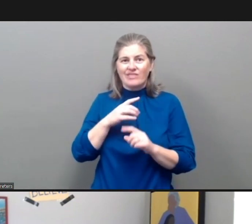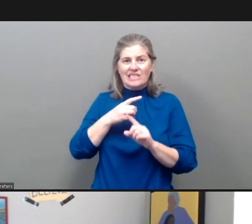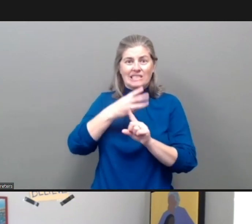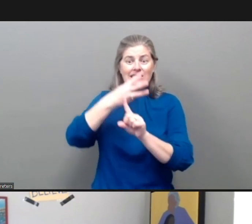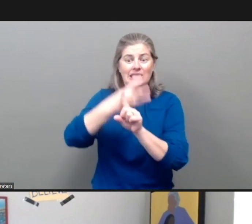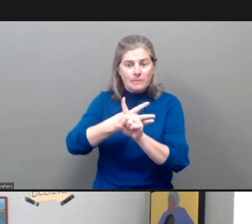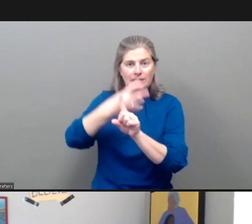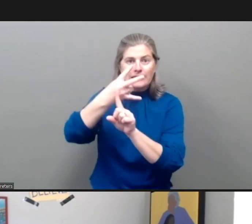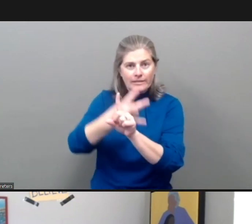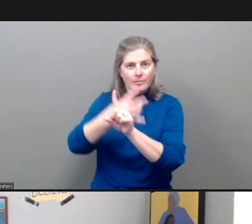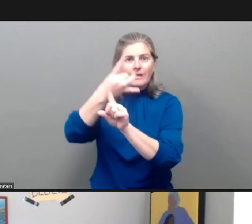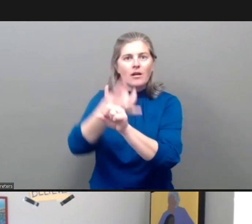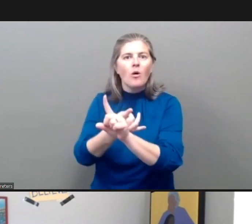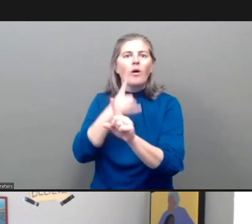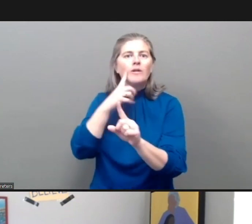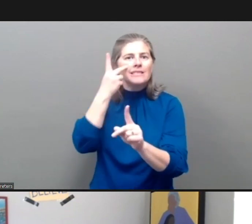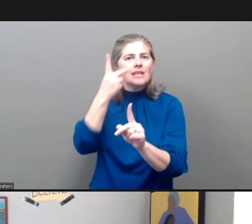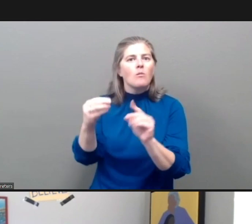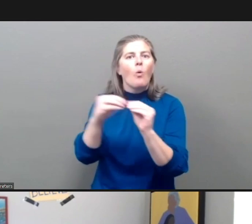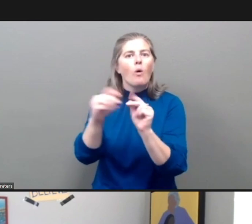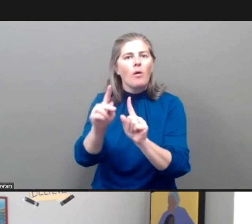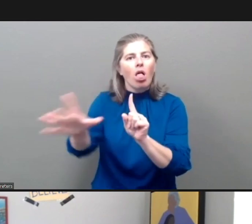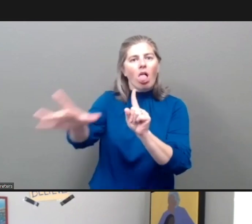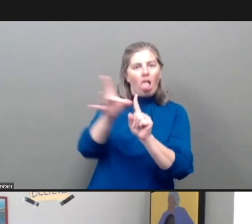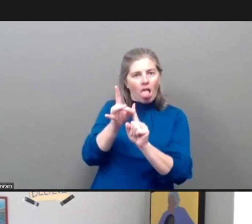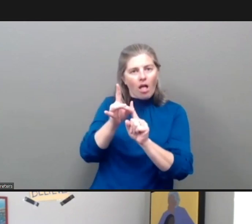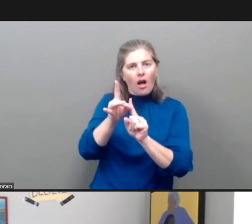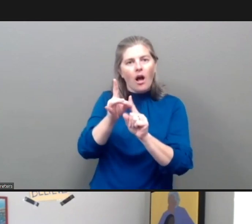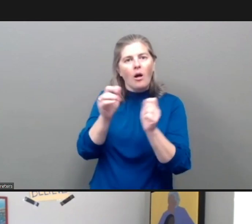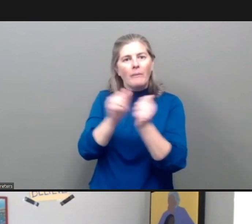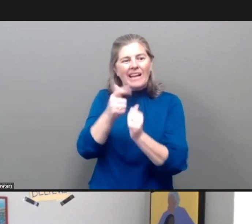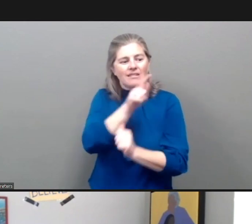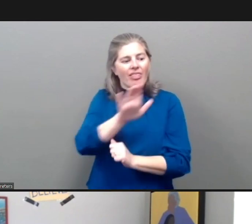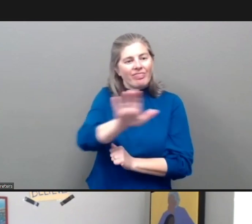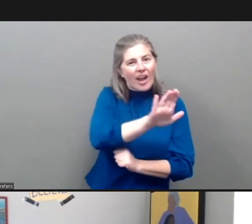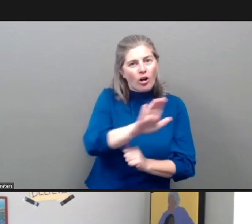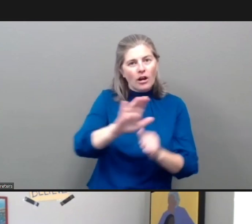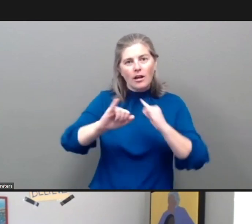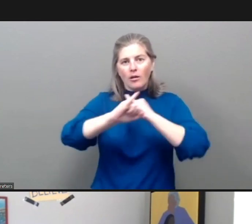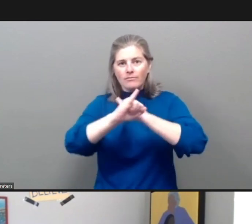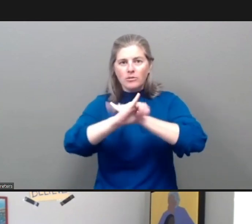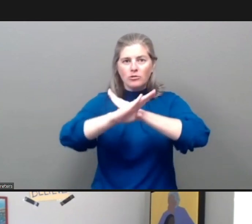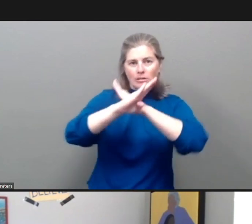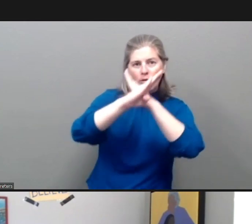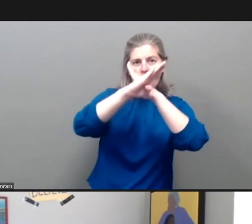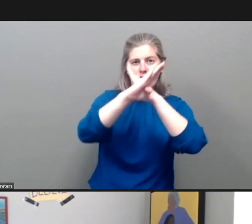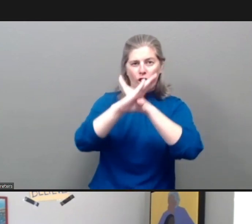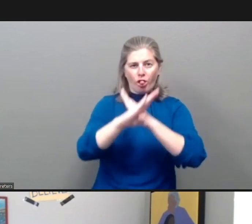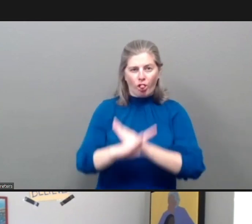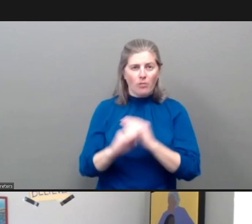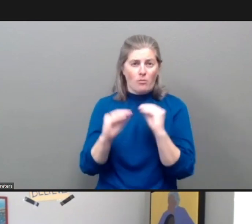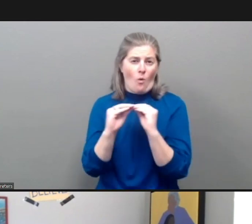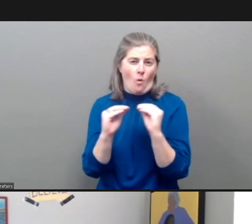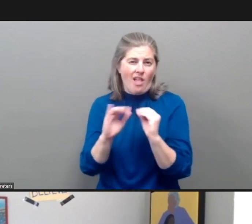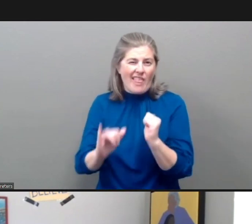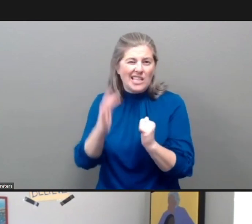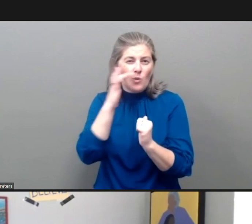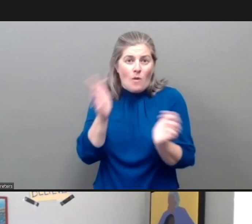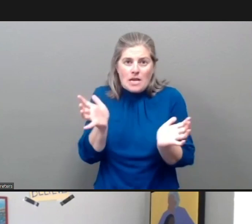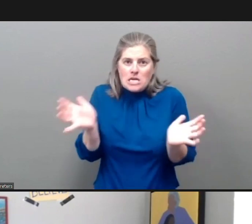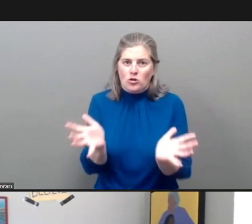see a rise in the number of people with potentially declining immunity. Hence the stronger pitch this week for